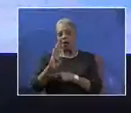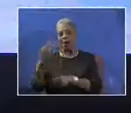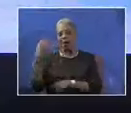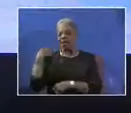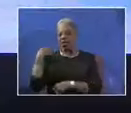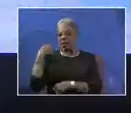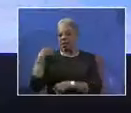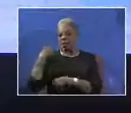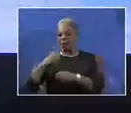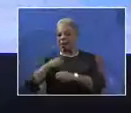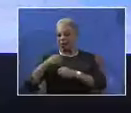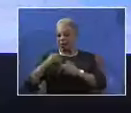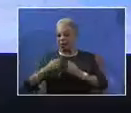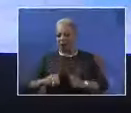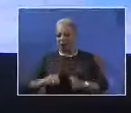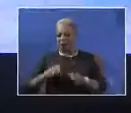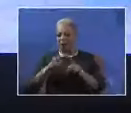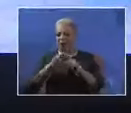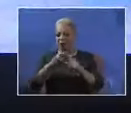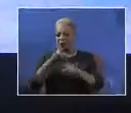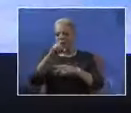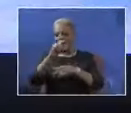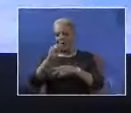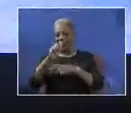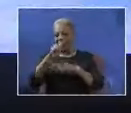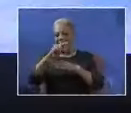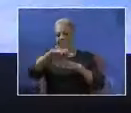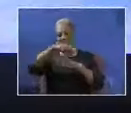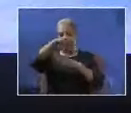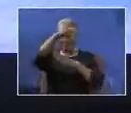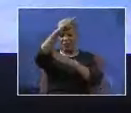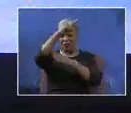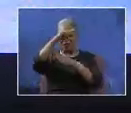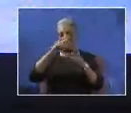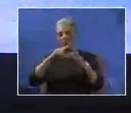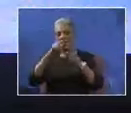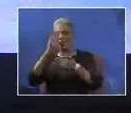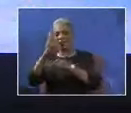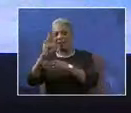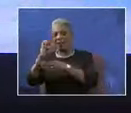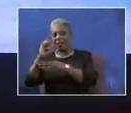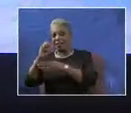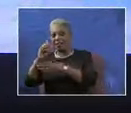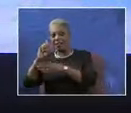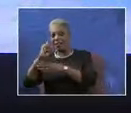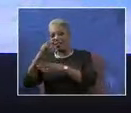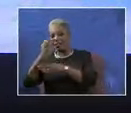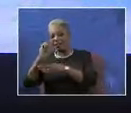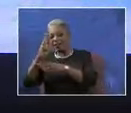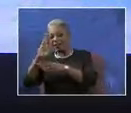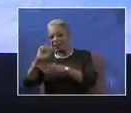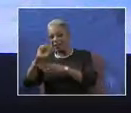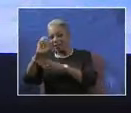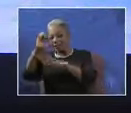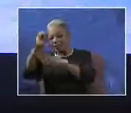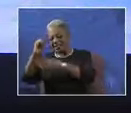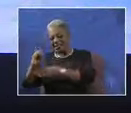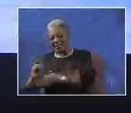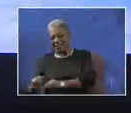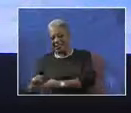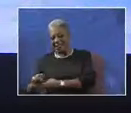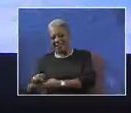Dan, that's way up in the north, to Beersheba, that's way down in the south,